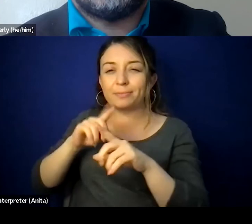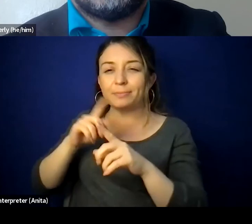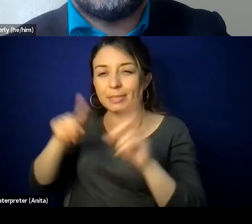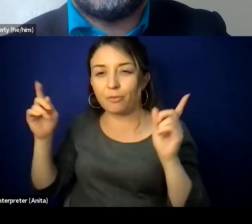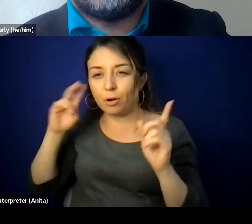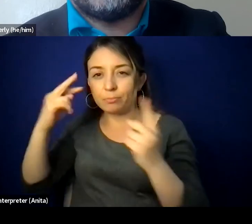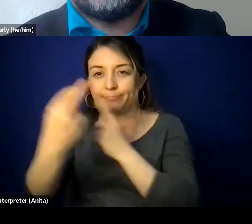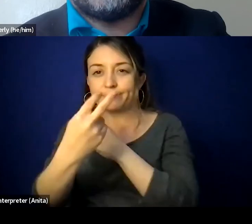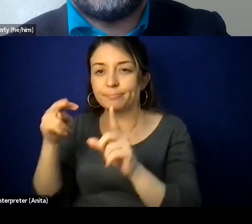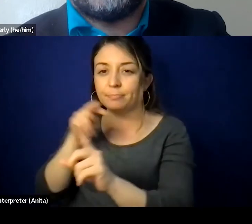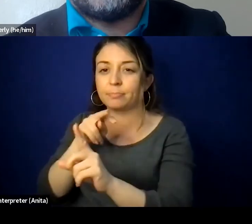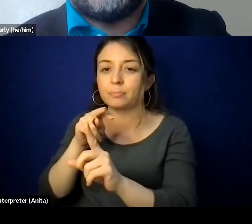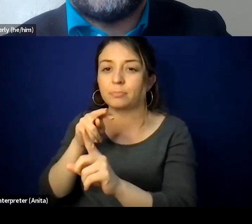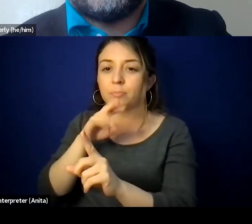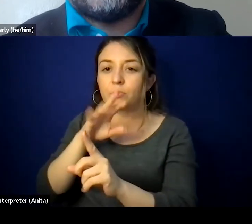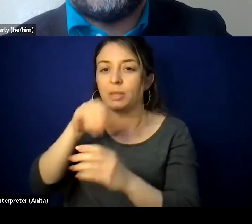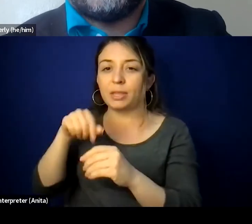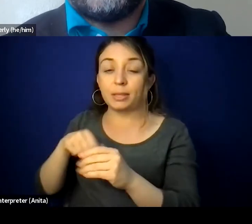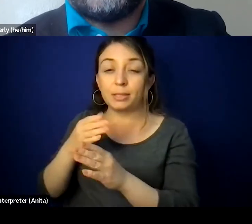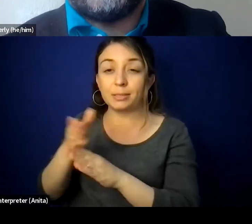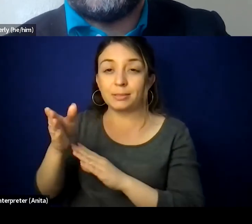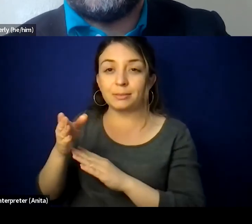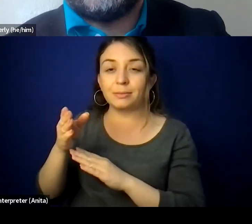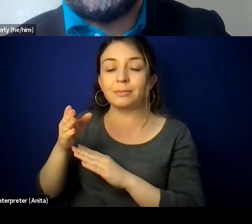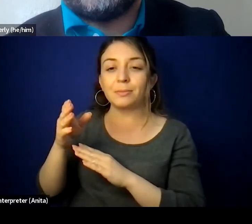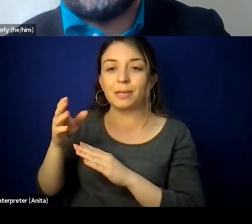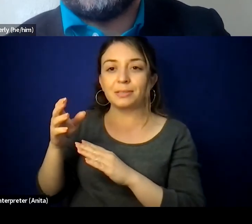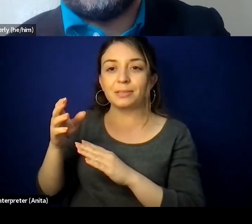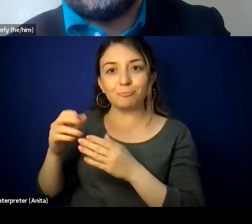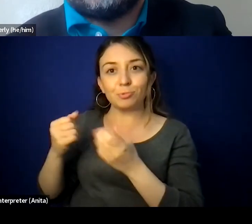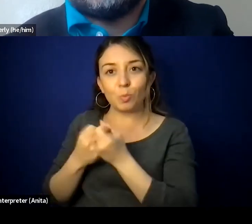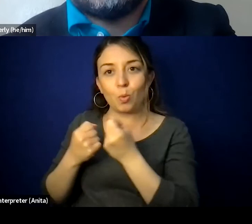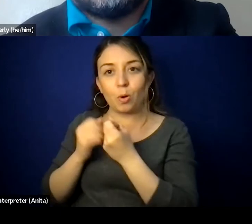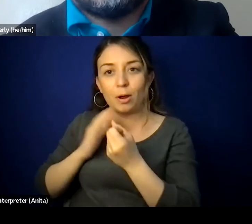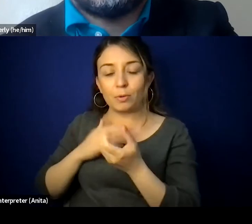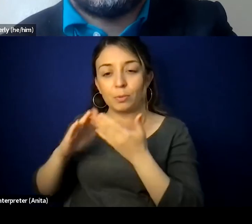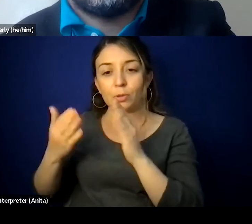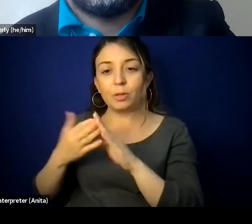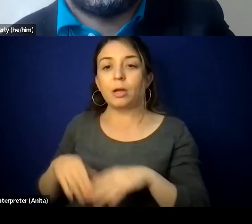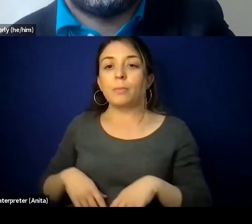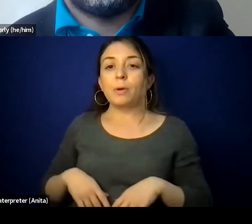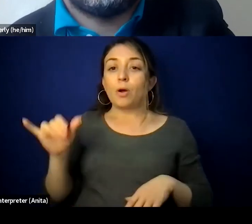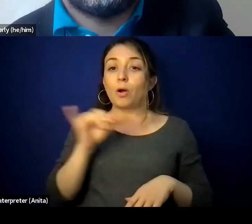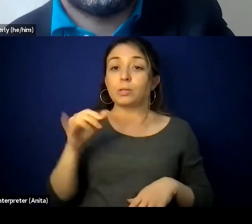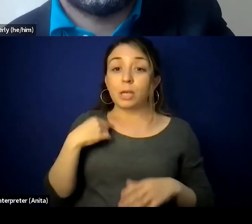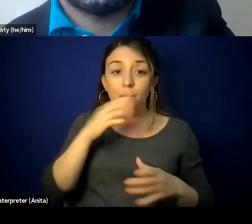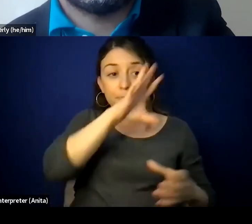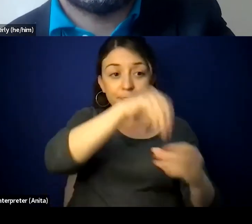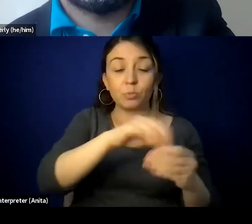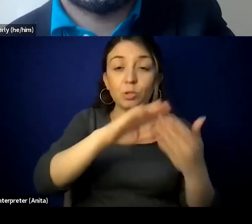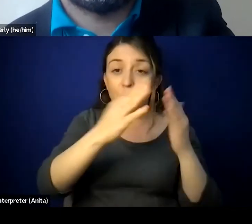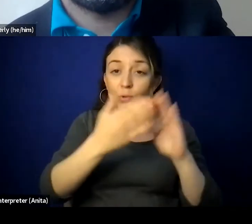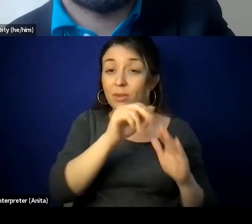working into the philanthropic space. And so more and more, I am also restoring into community with